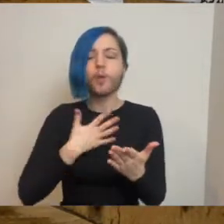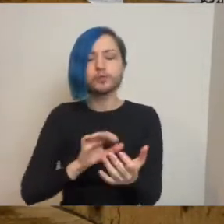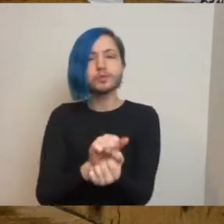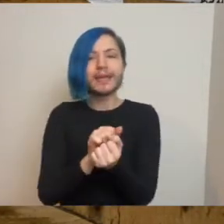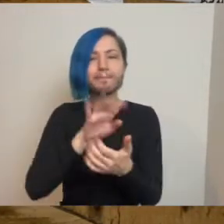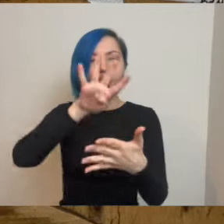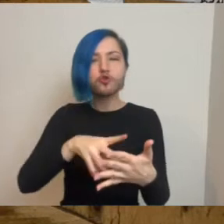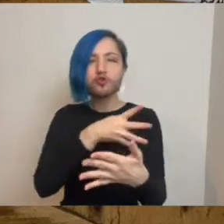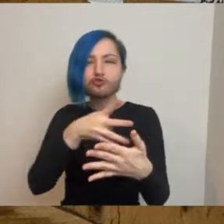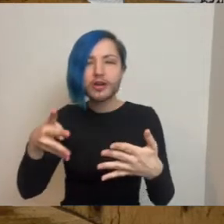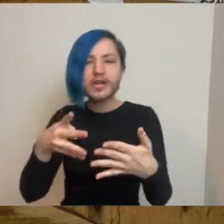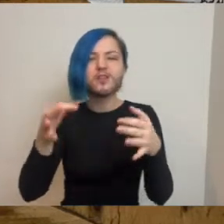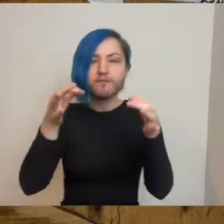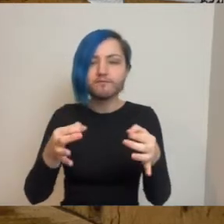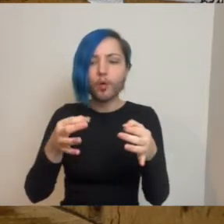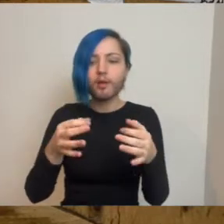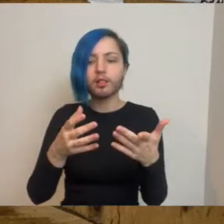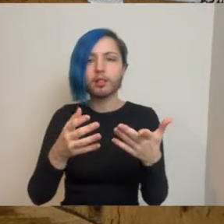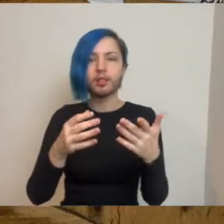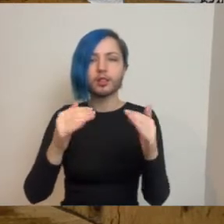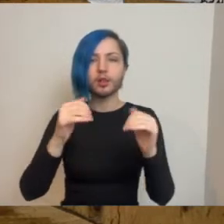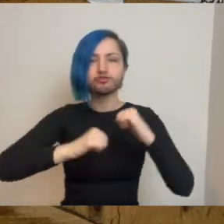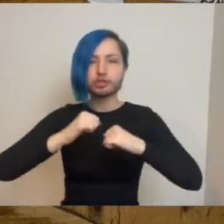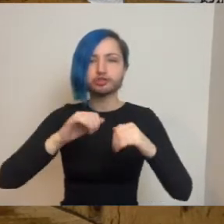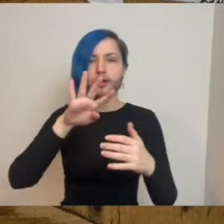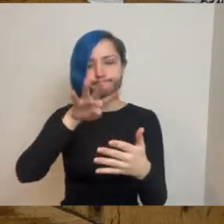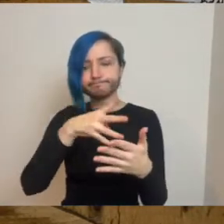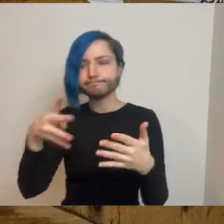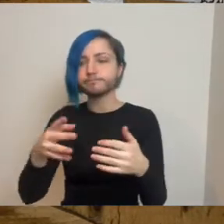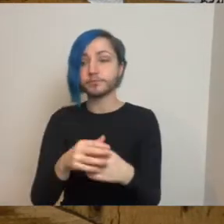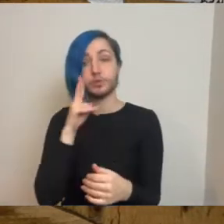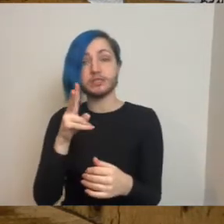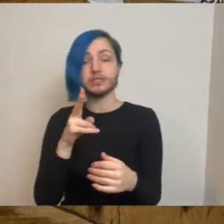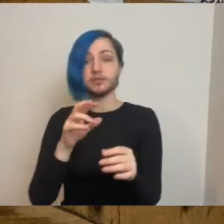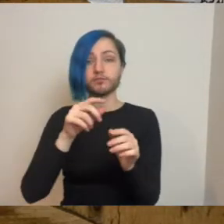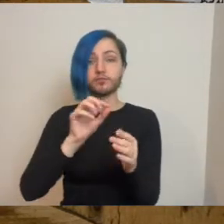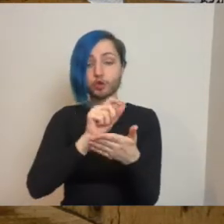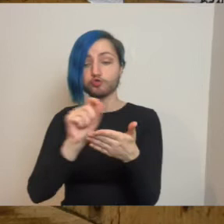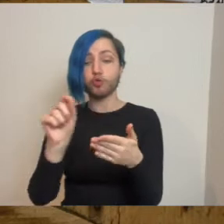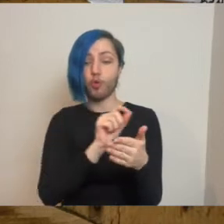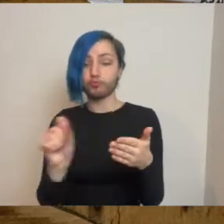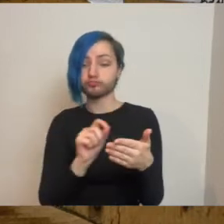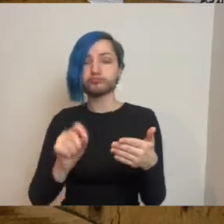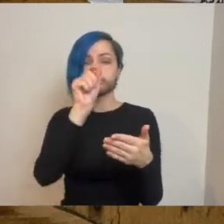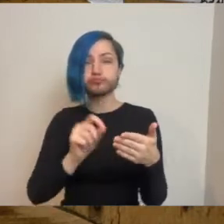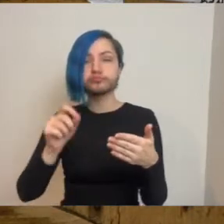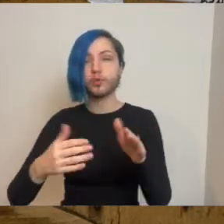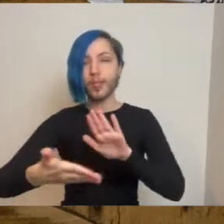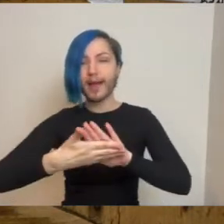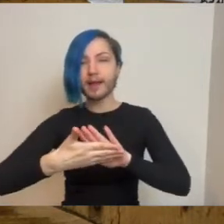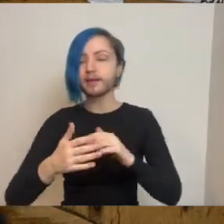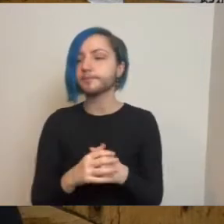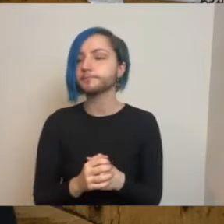and formal in that sort of graphic way. You can see that I've actually drawn lines on the back, but the